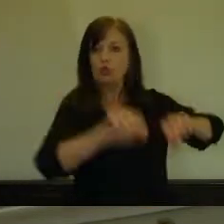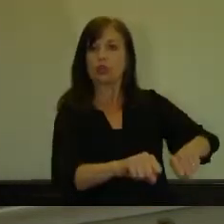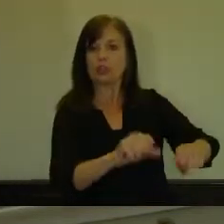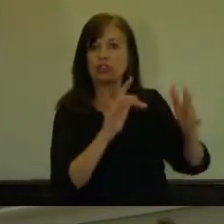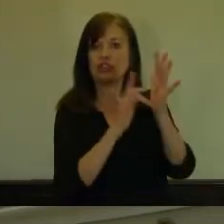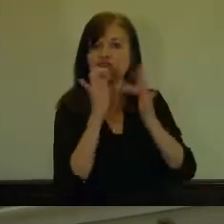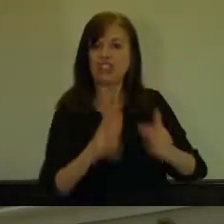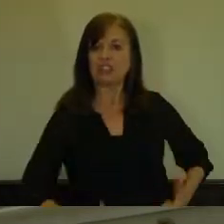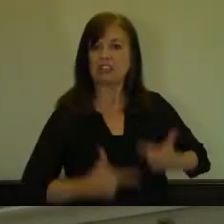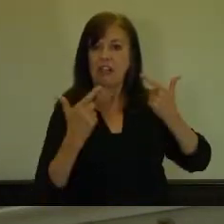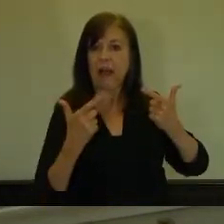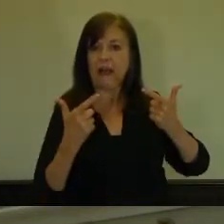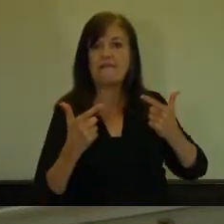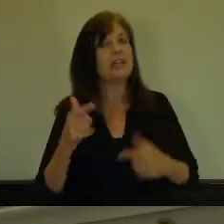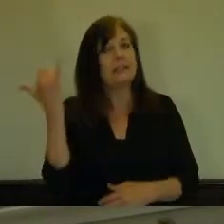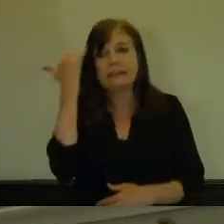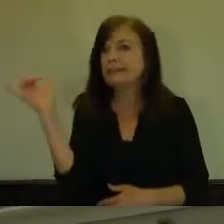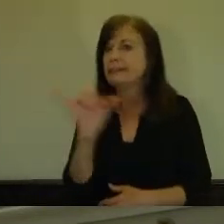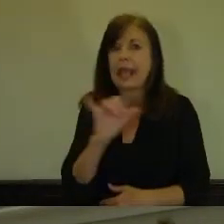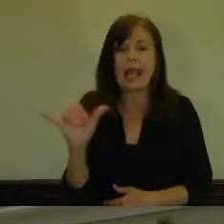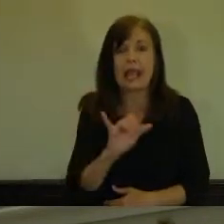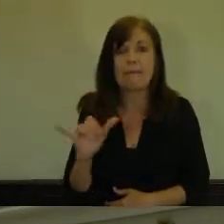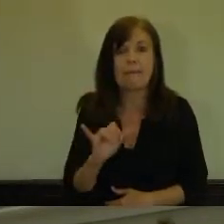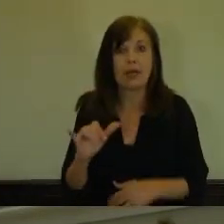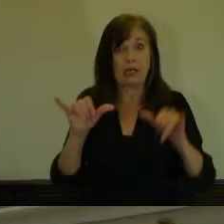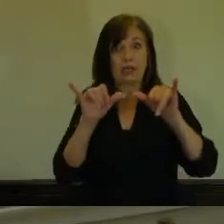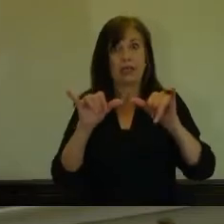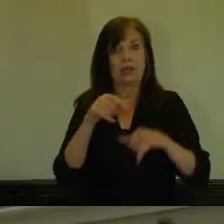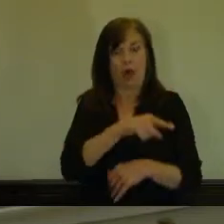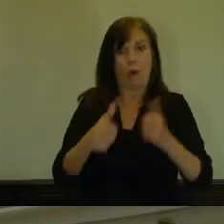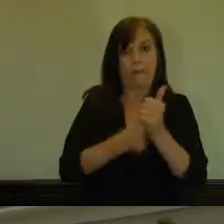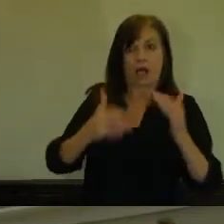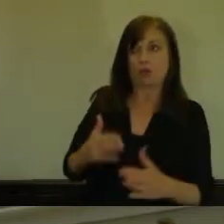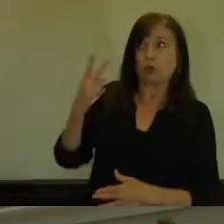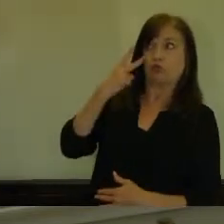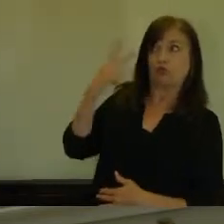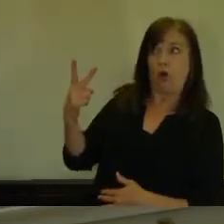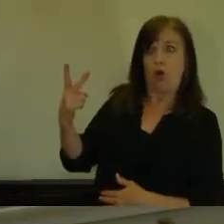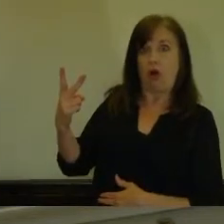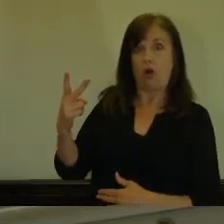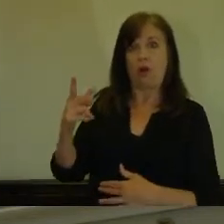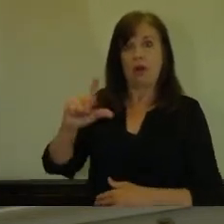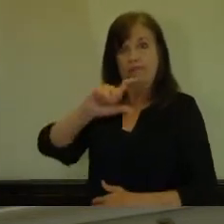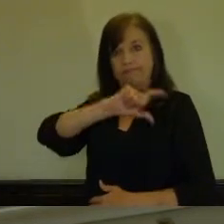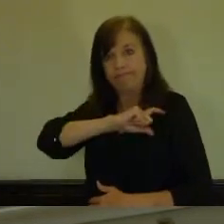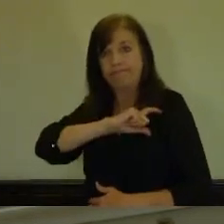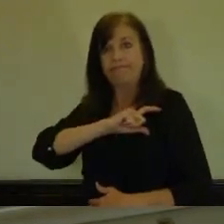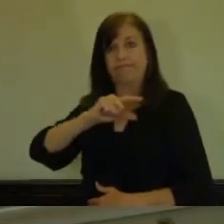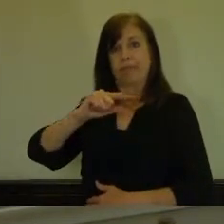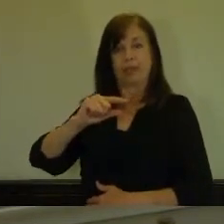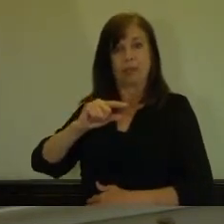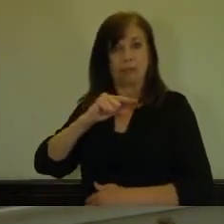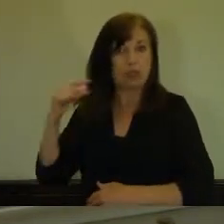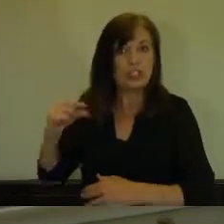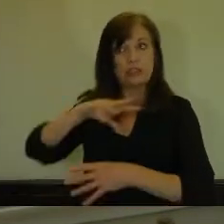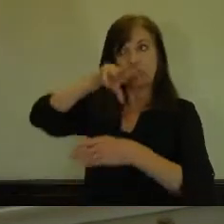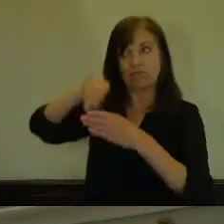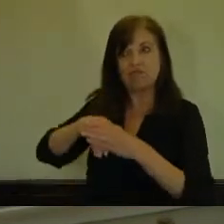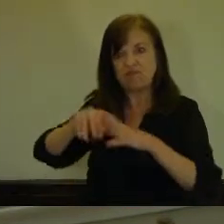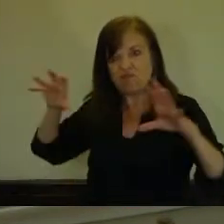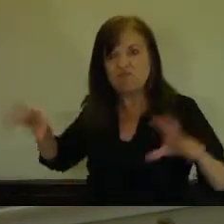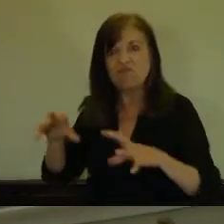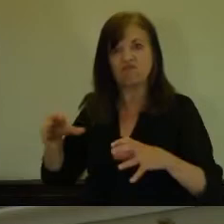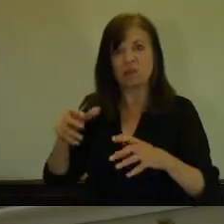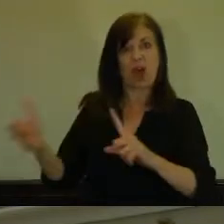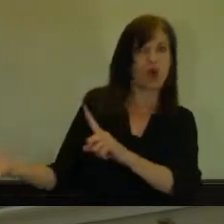knowing that the same could possibly happen to them. And so Jesus comes to them that they